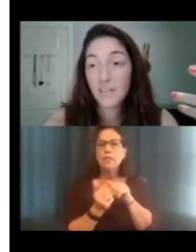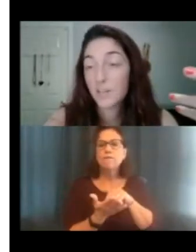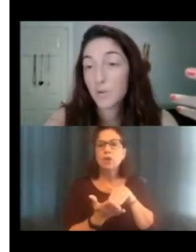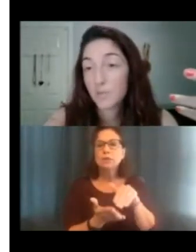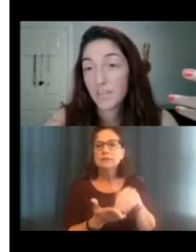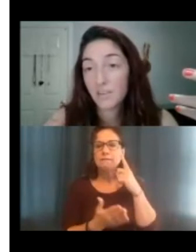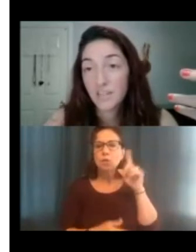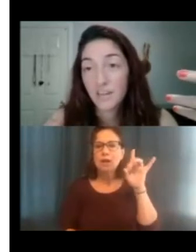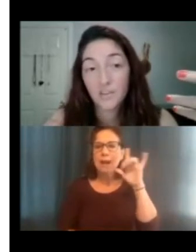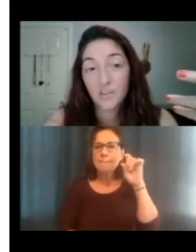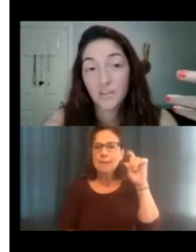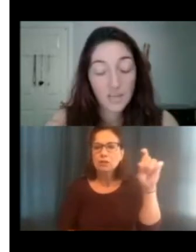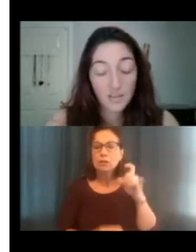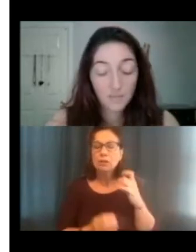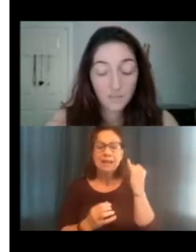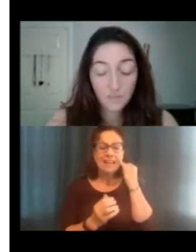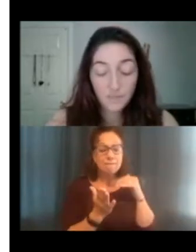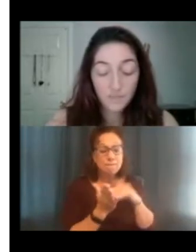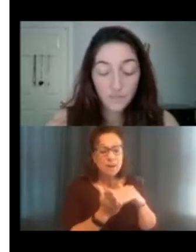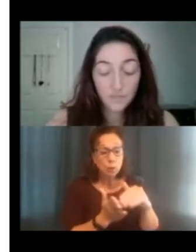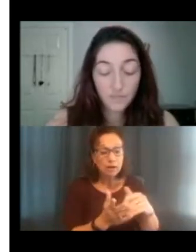have, the more perseveration errors you commit.